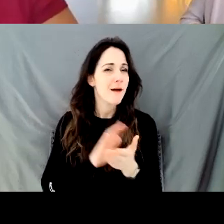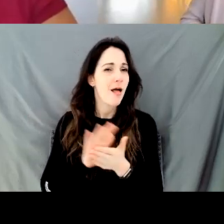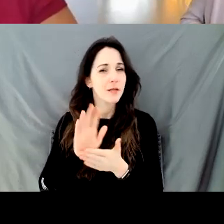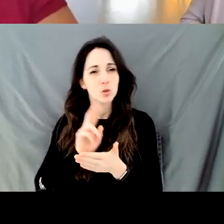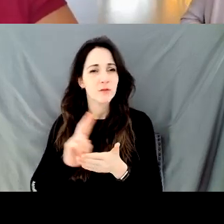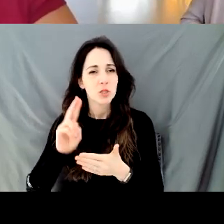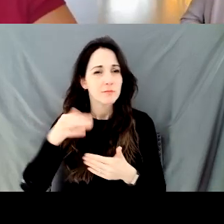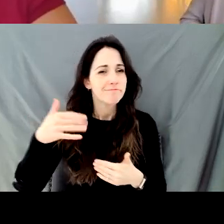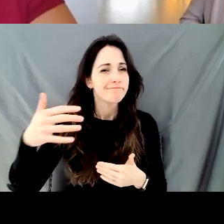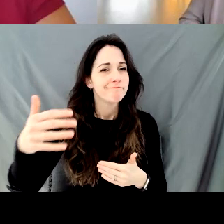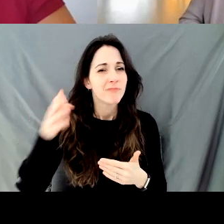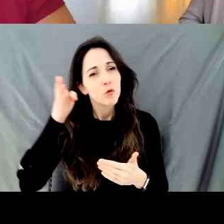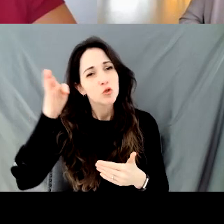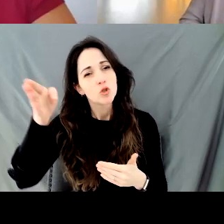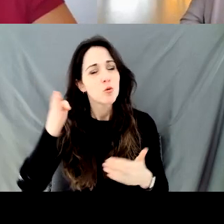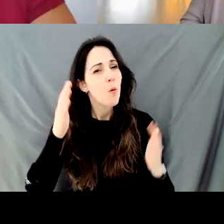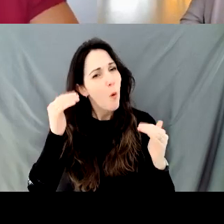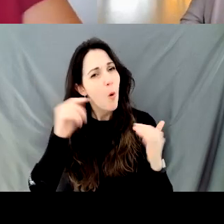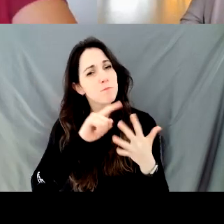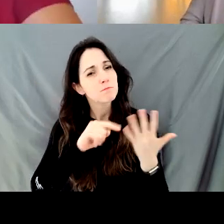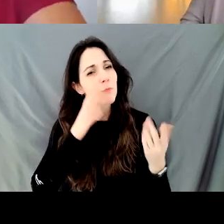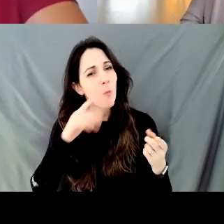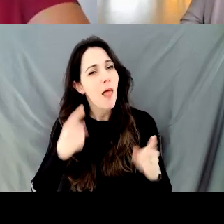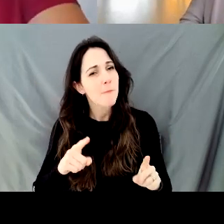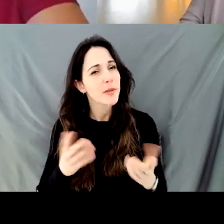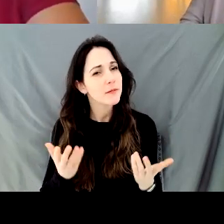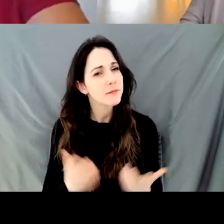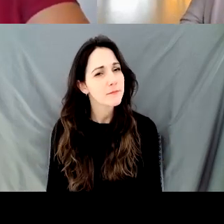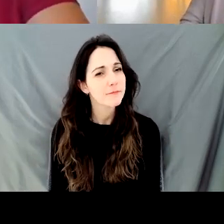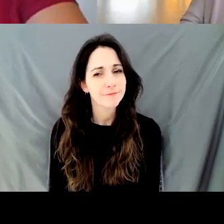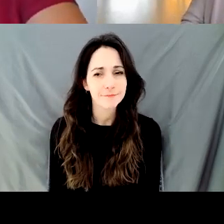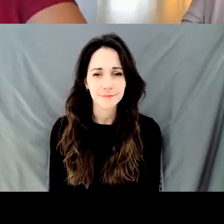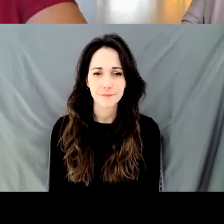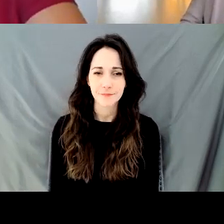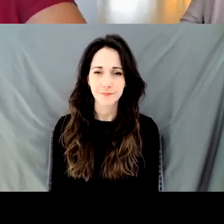What are your hopes for the future of education?